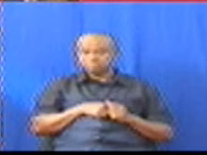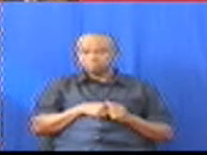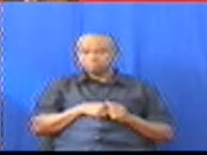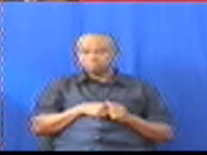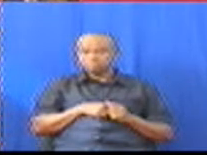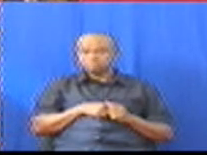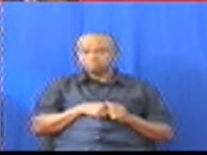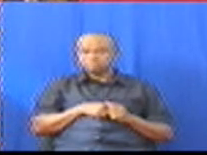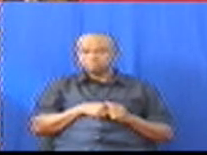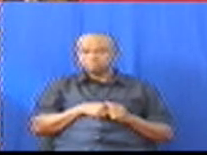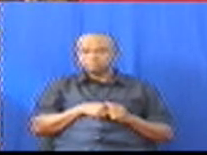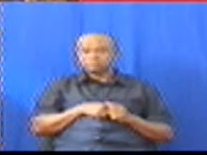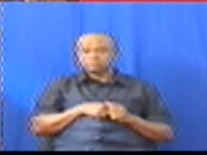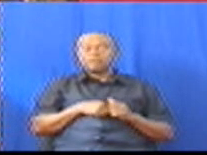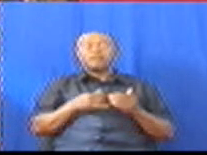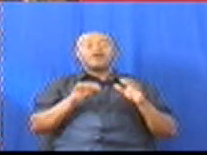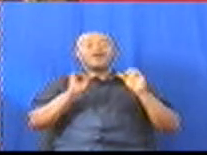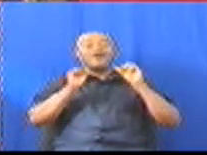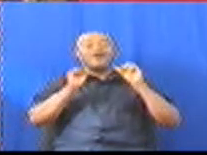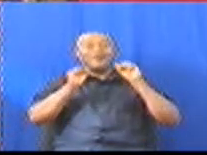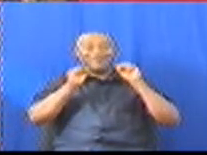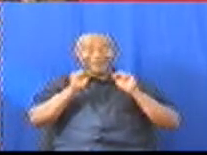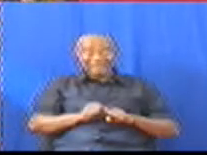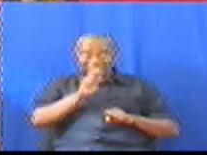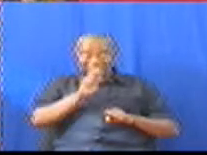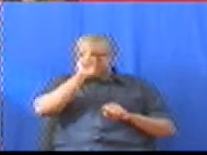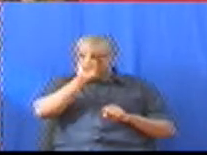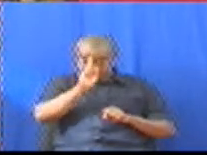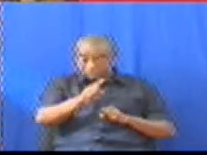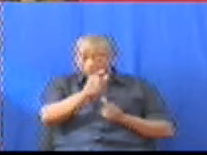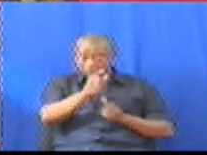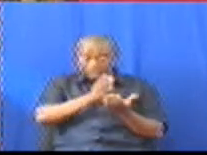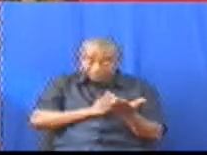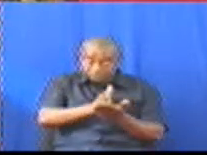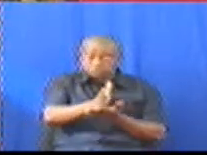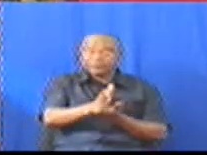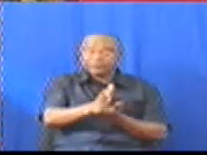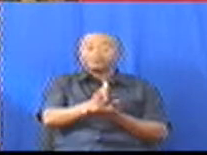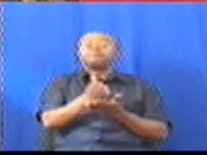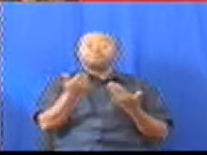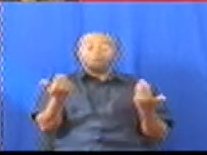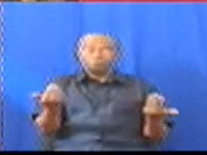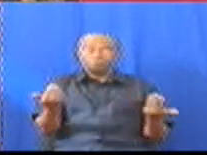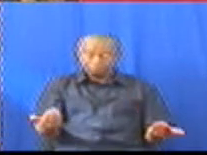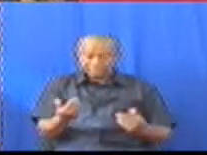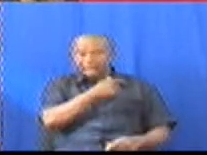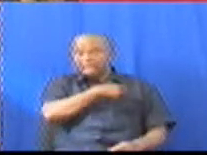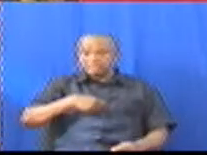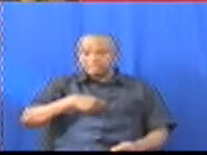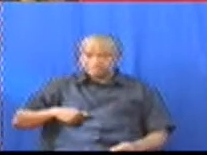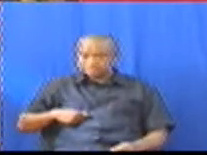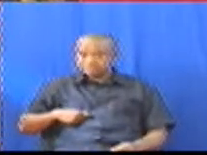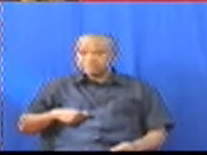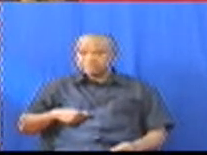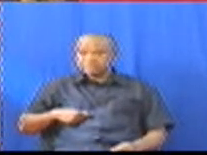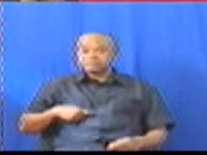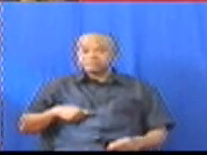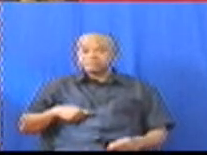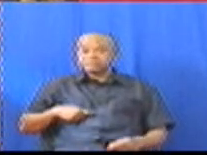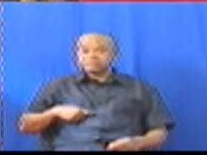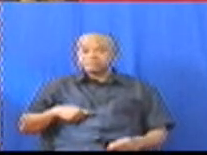be, upon the approval by the president, established by the commission for the purpose of the service, with